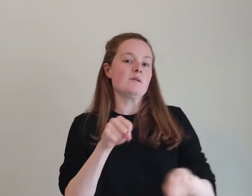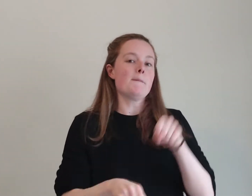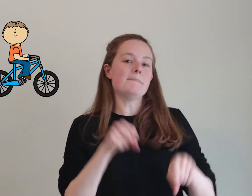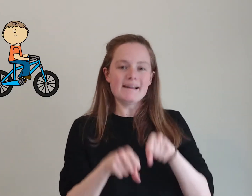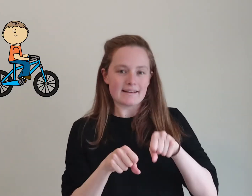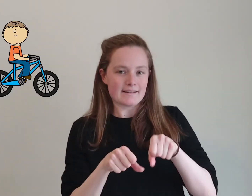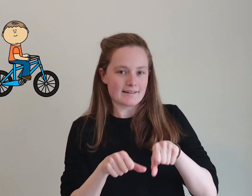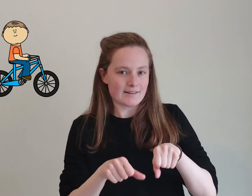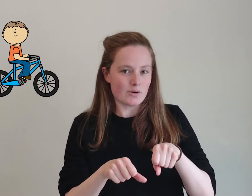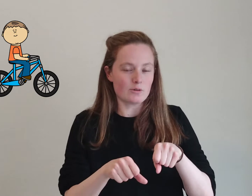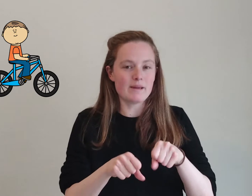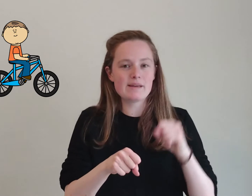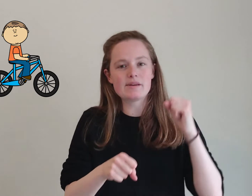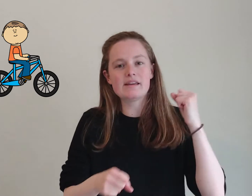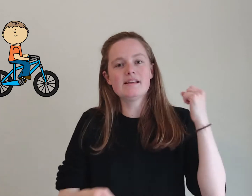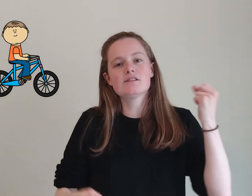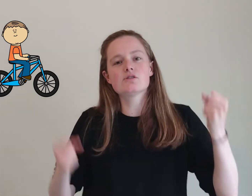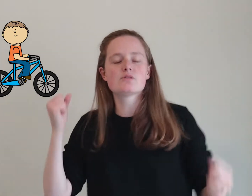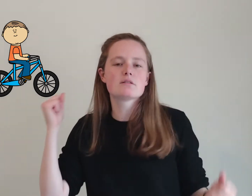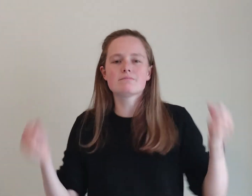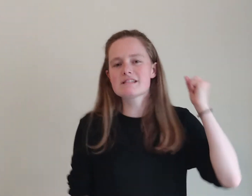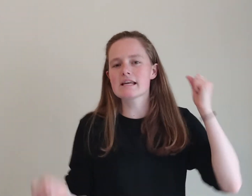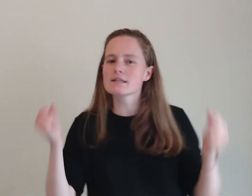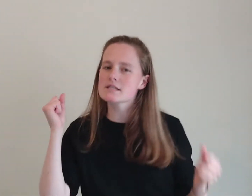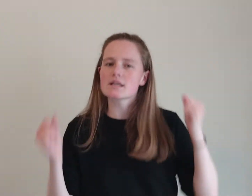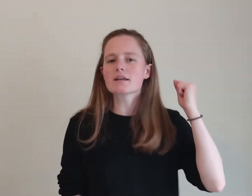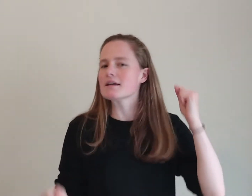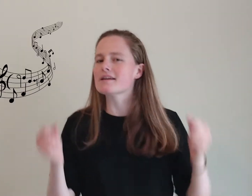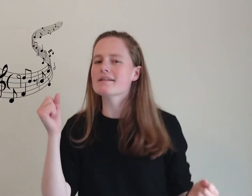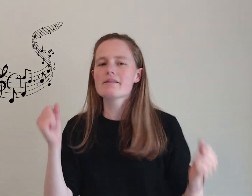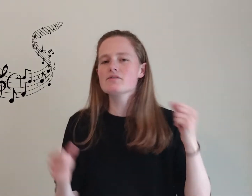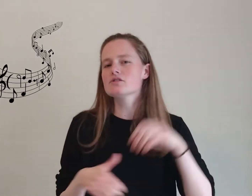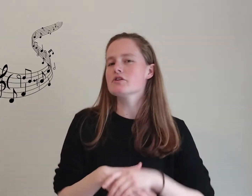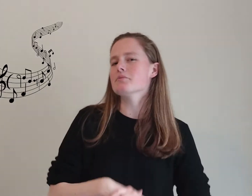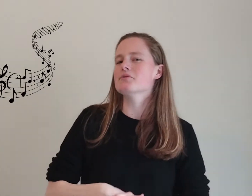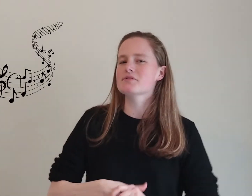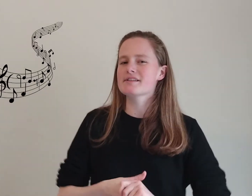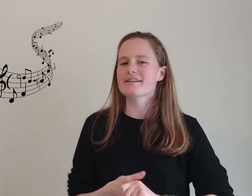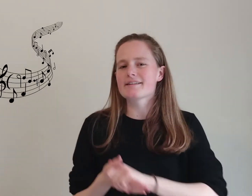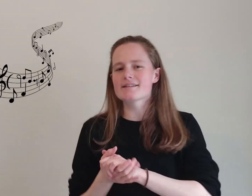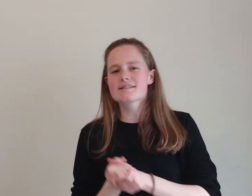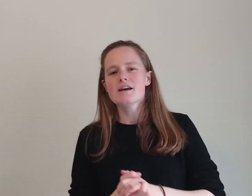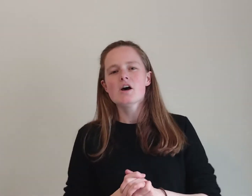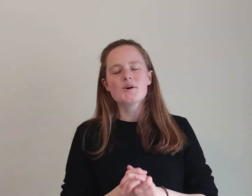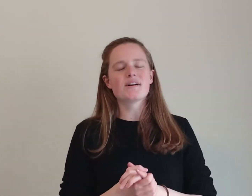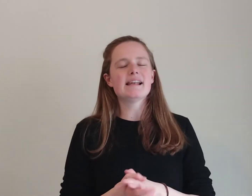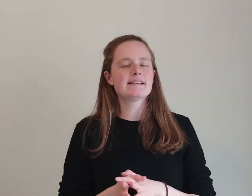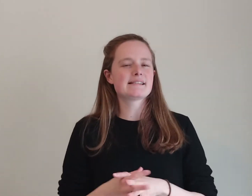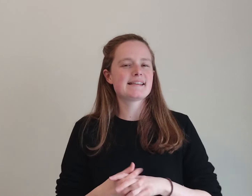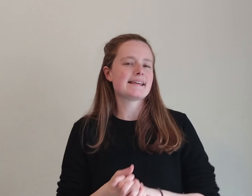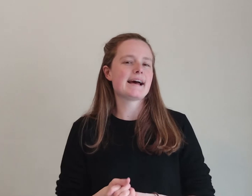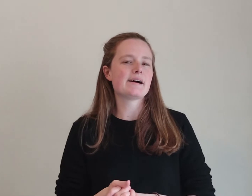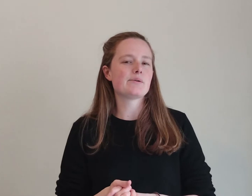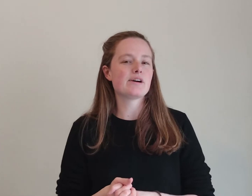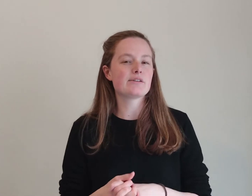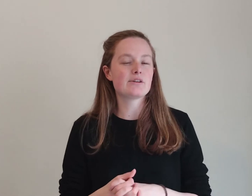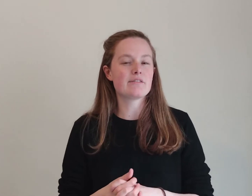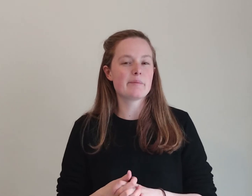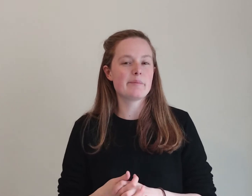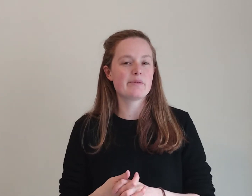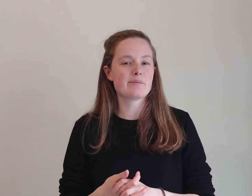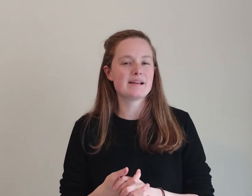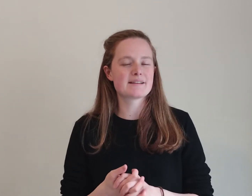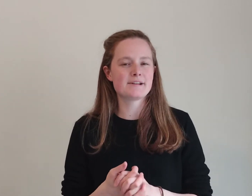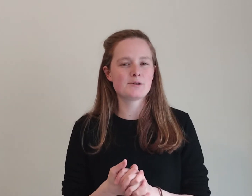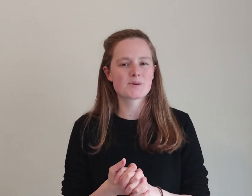on your bike, or maybe to do some dancing. Those are two more signs. Right, let's see how well you